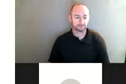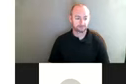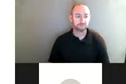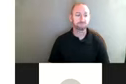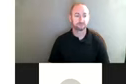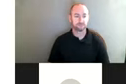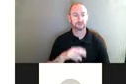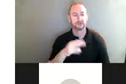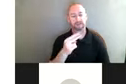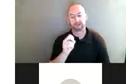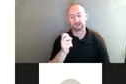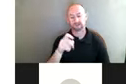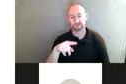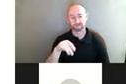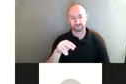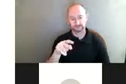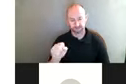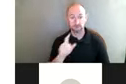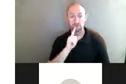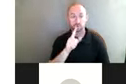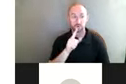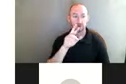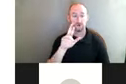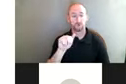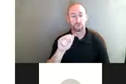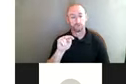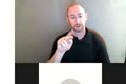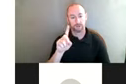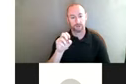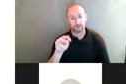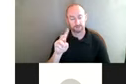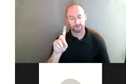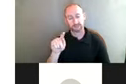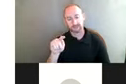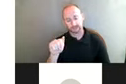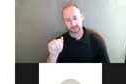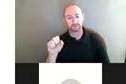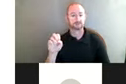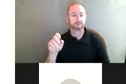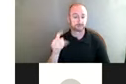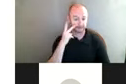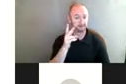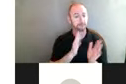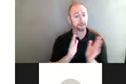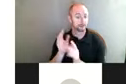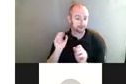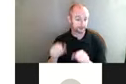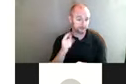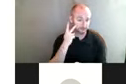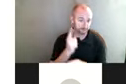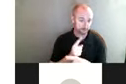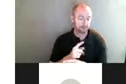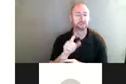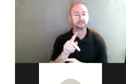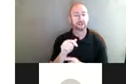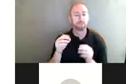bins on top of a point data set. And this really is a random data set that I made. And we can clearly see a pattern in it. The distribution of data